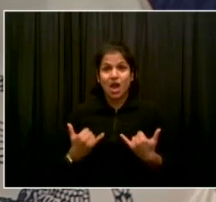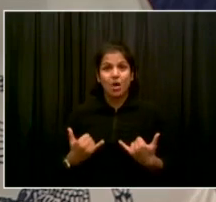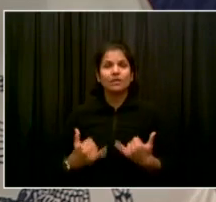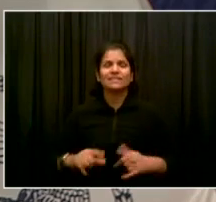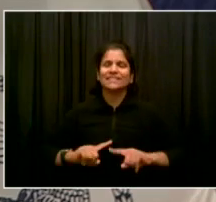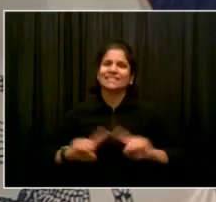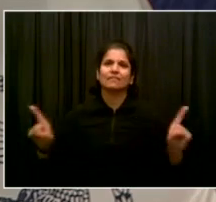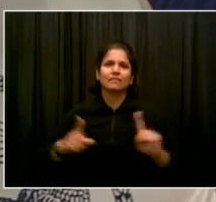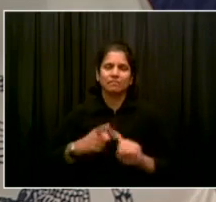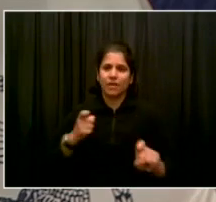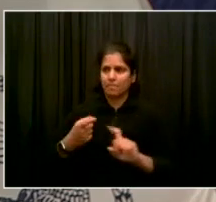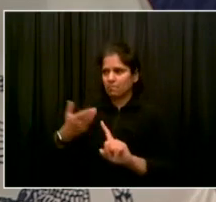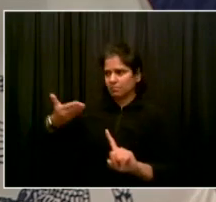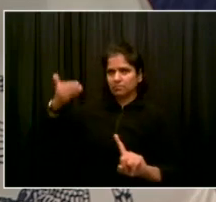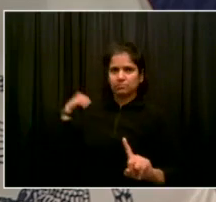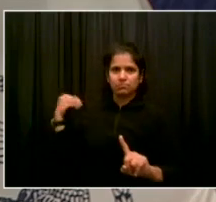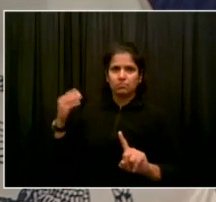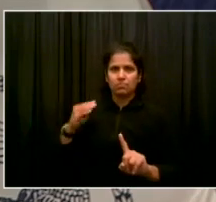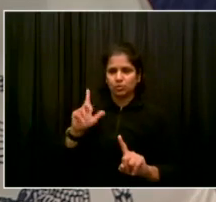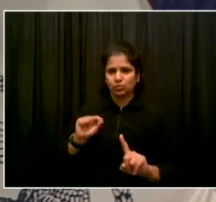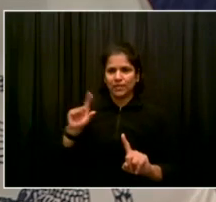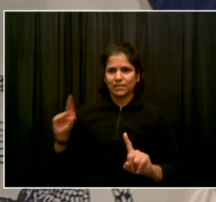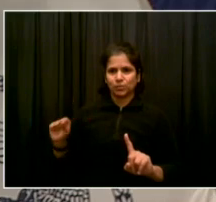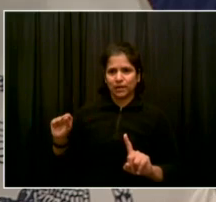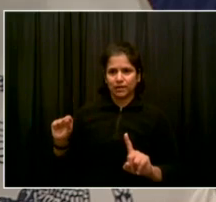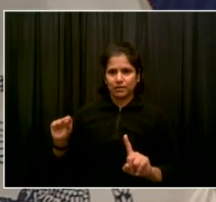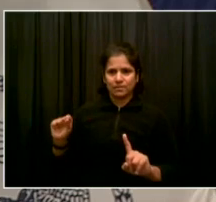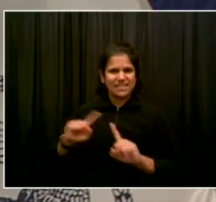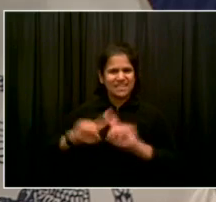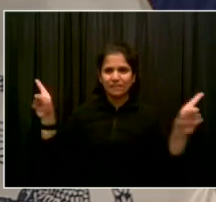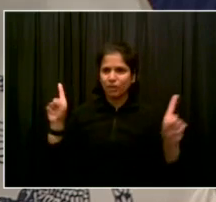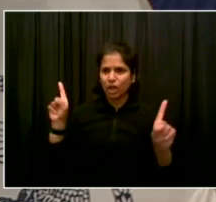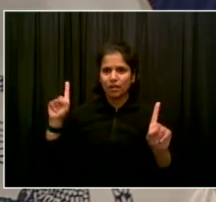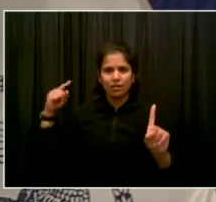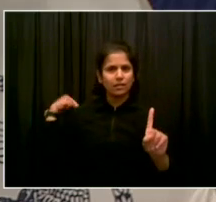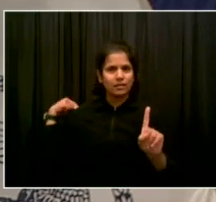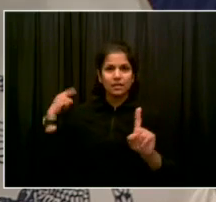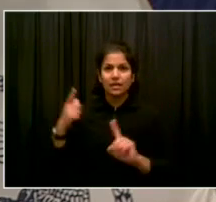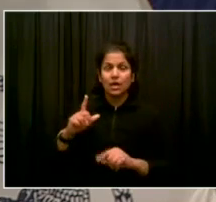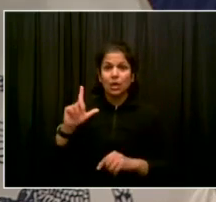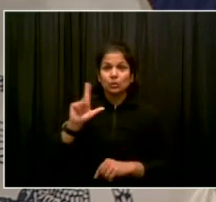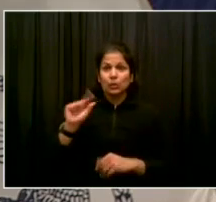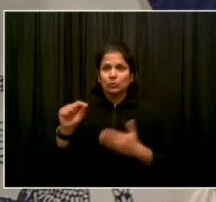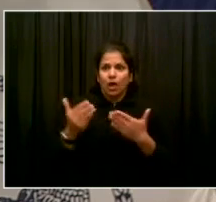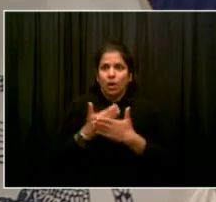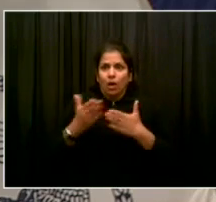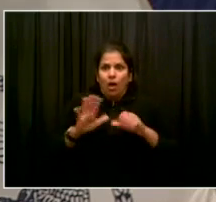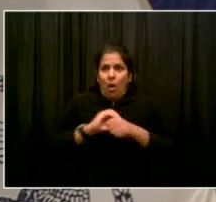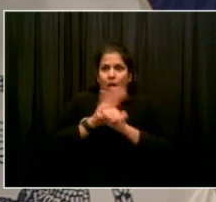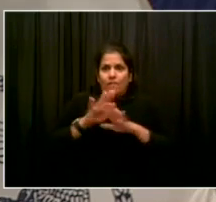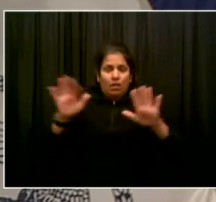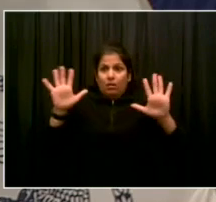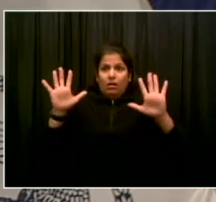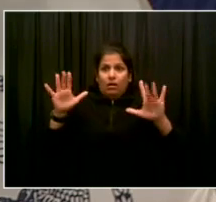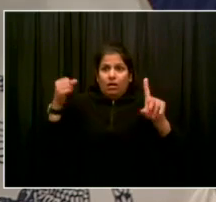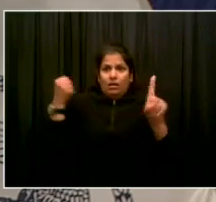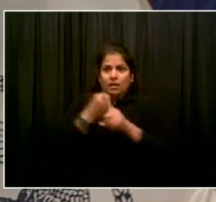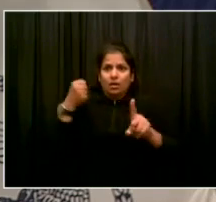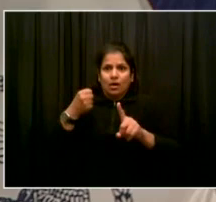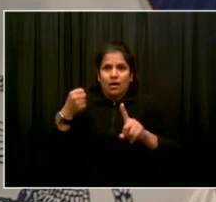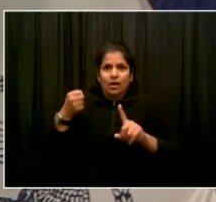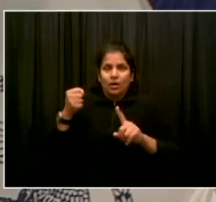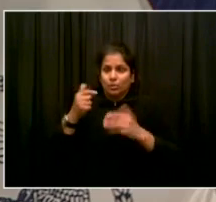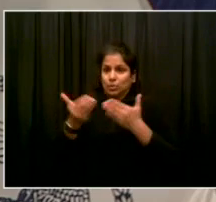2020, we had a brand new, shocking reality of COVID. Now, after almost 2 years, our hospitals really do